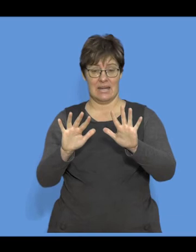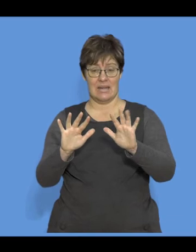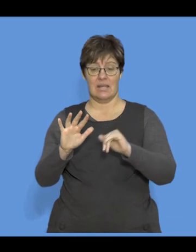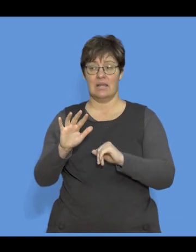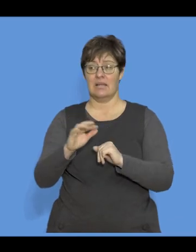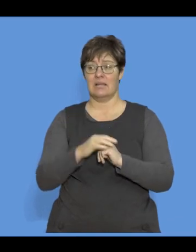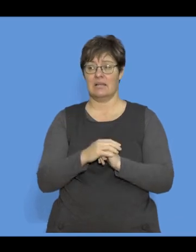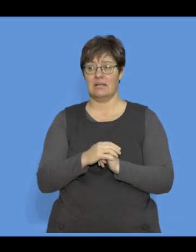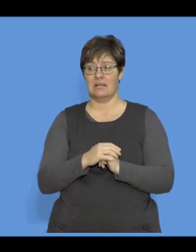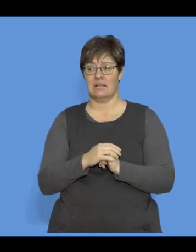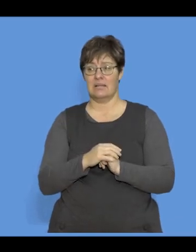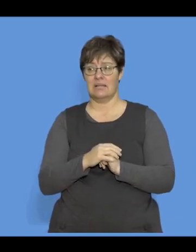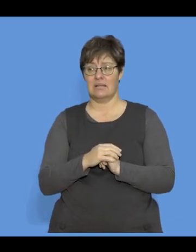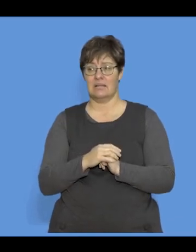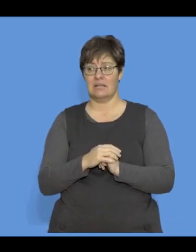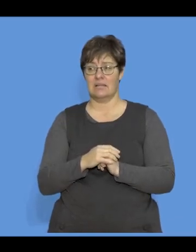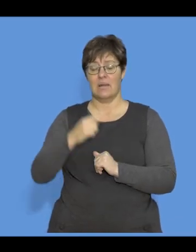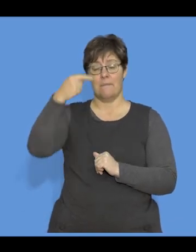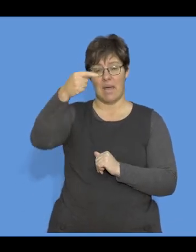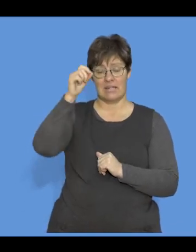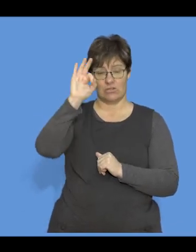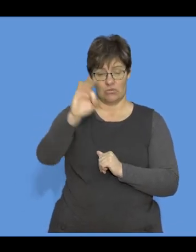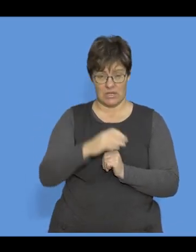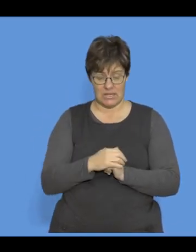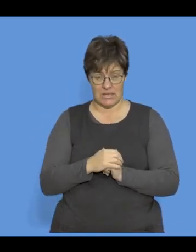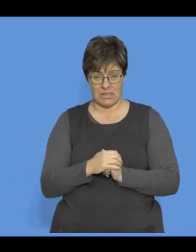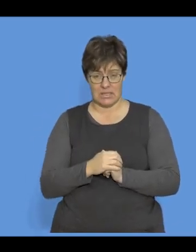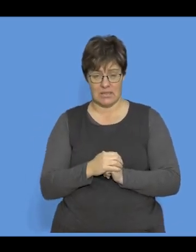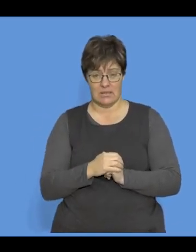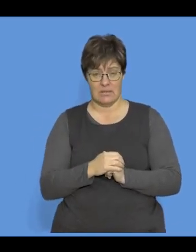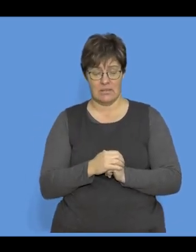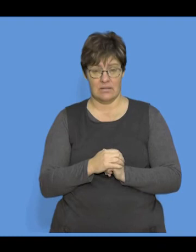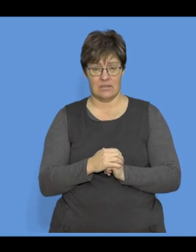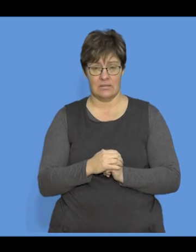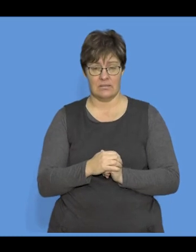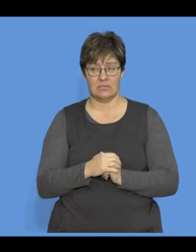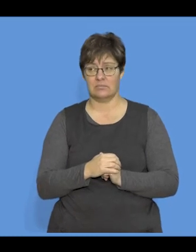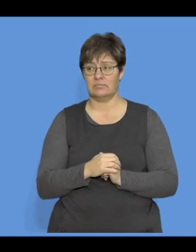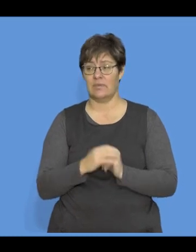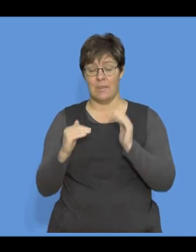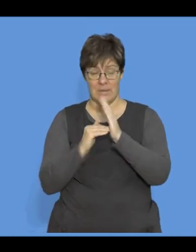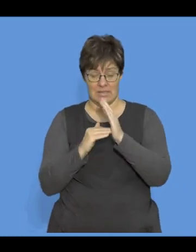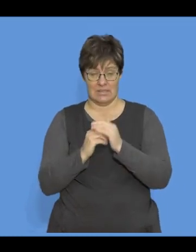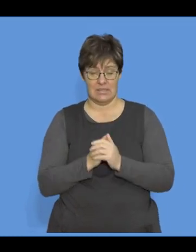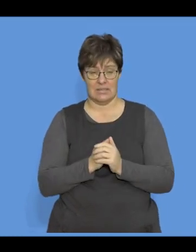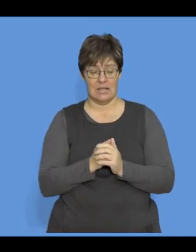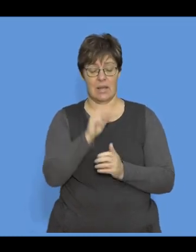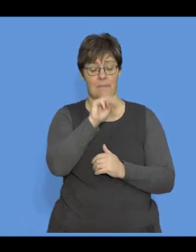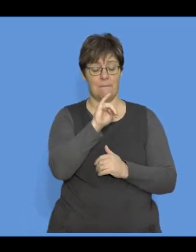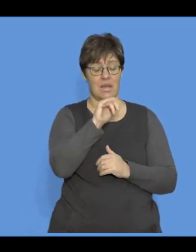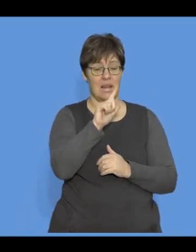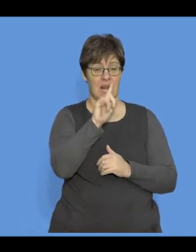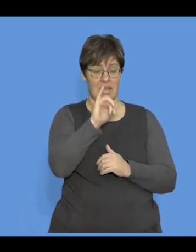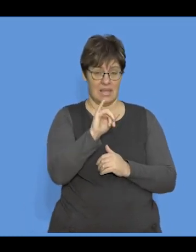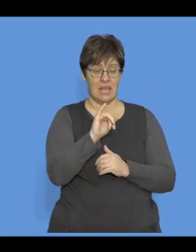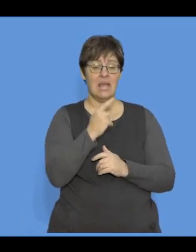minus, this is going to be 10 to the minus 3 meters. Okay. Milli means times 10